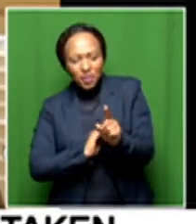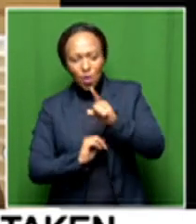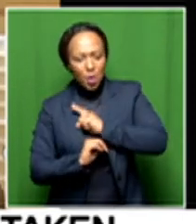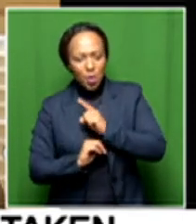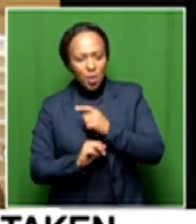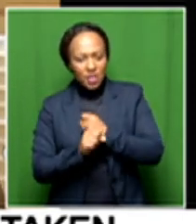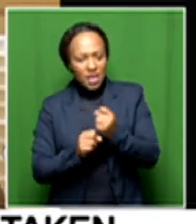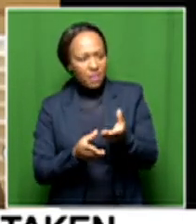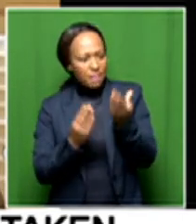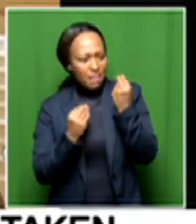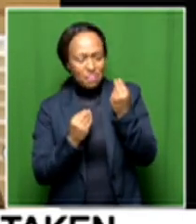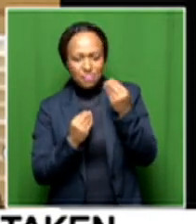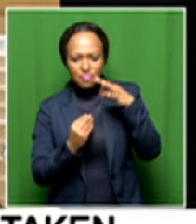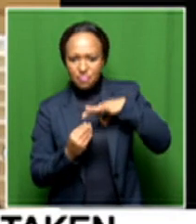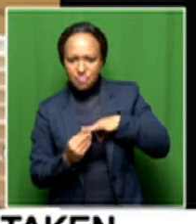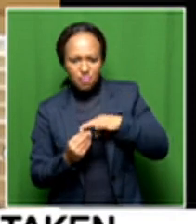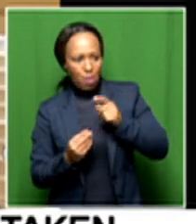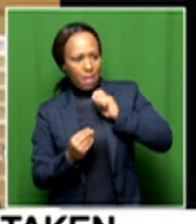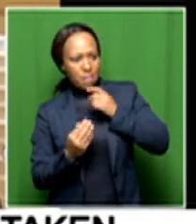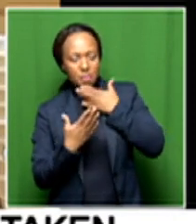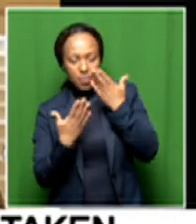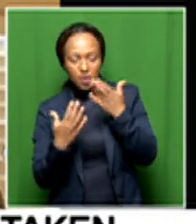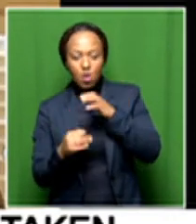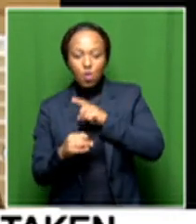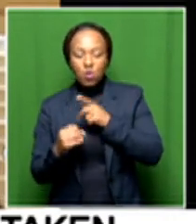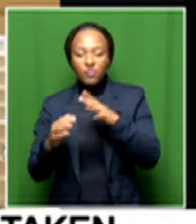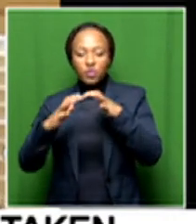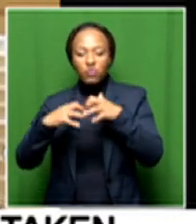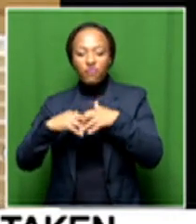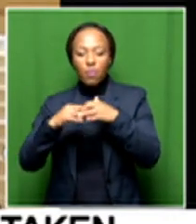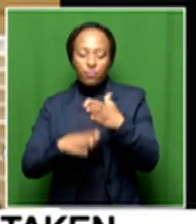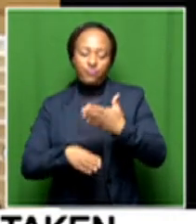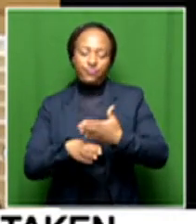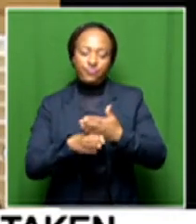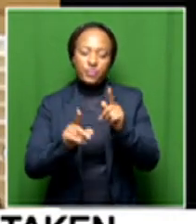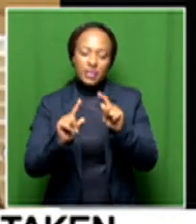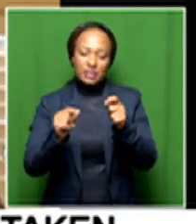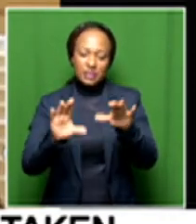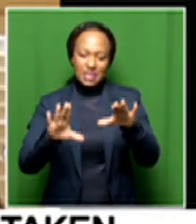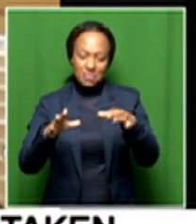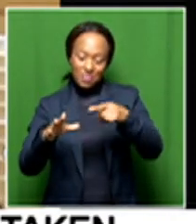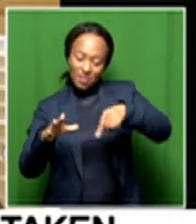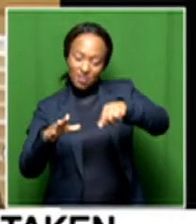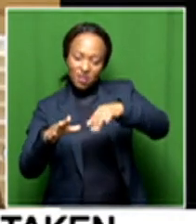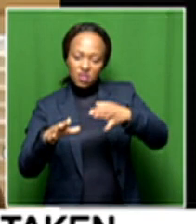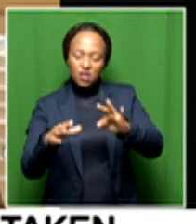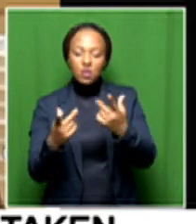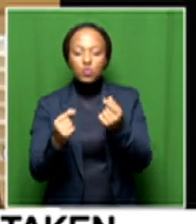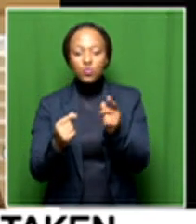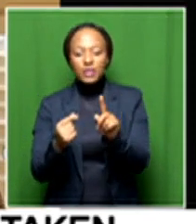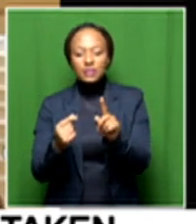why they have not received. And we are quite following it up because we formulated also a task team dealing particularly with those